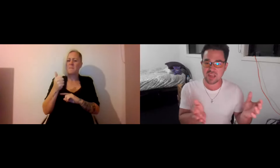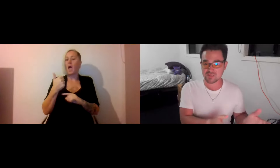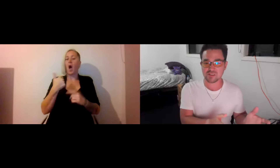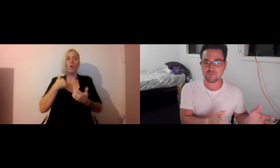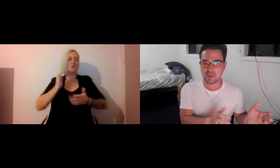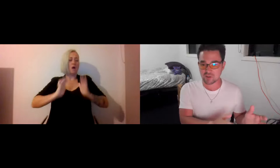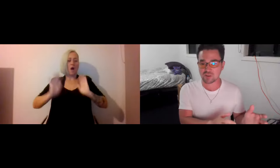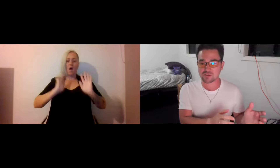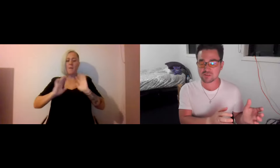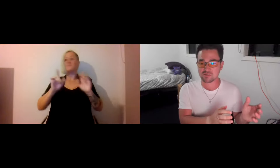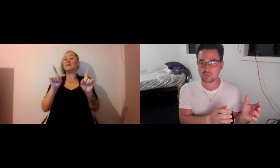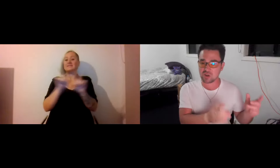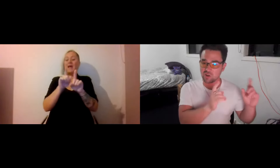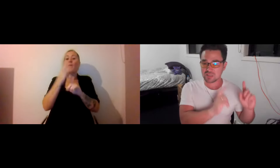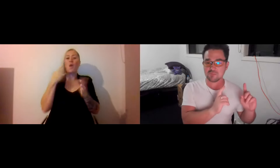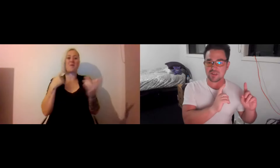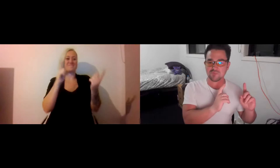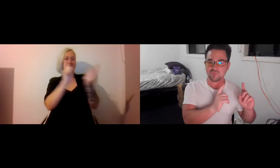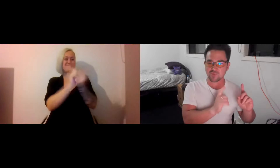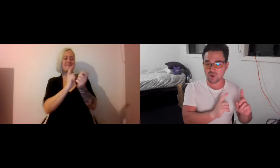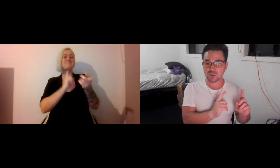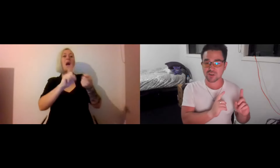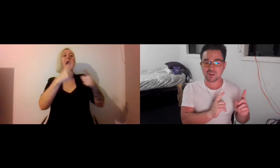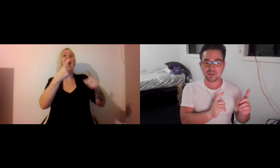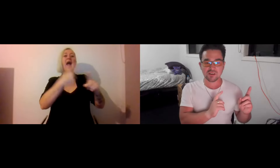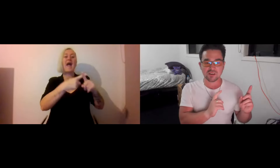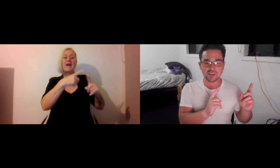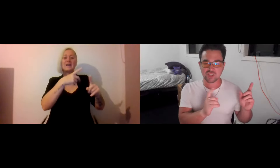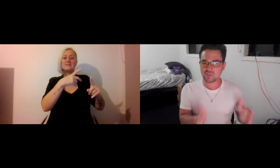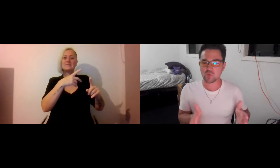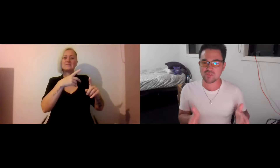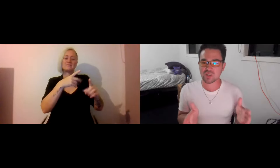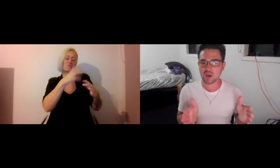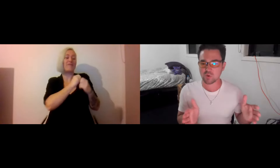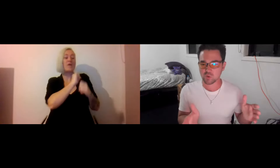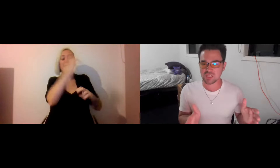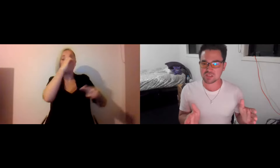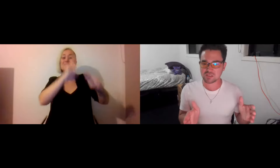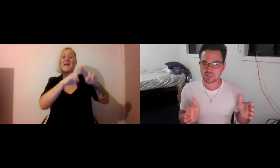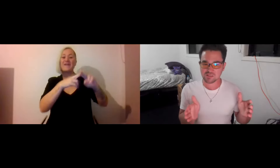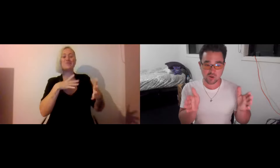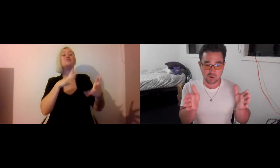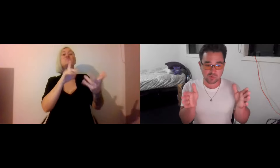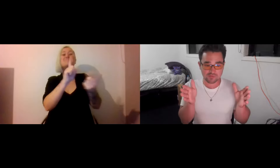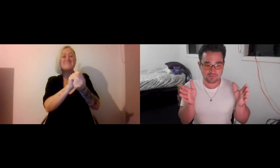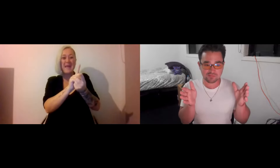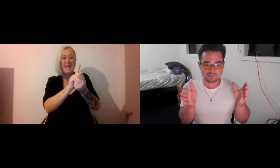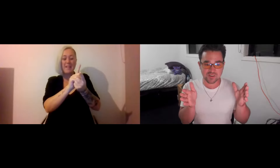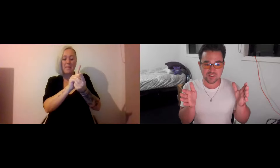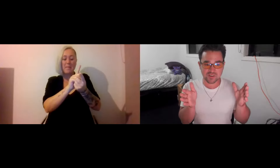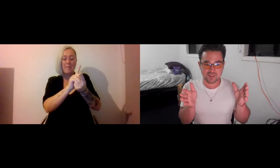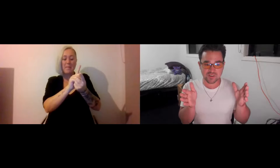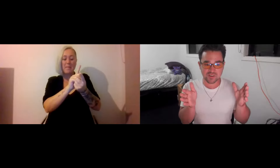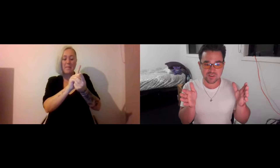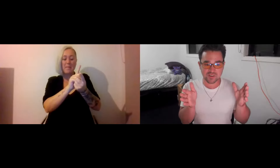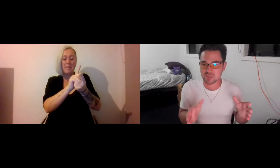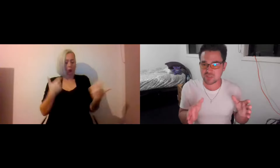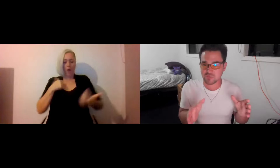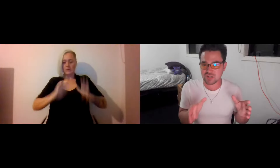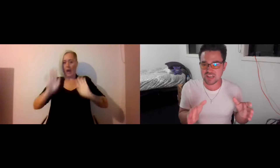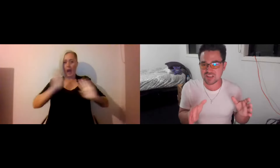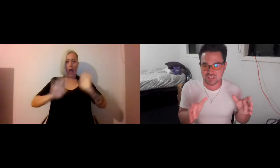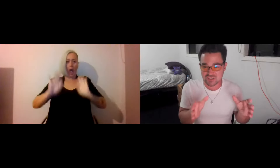my ex-parents. When my cochlear implant broke, you have to wait for a couple of weeks. So I was freaking